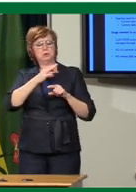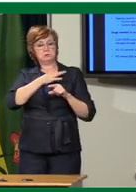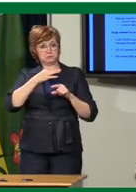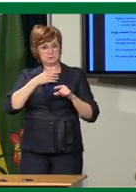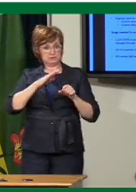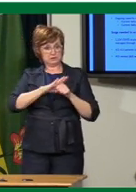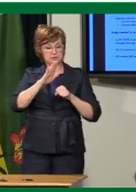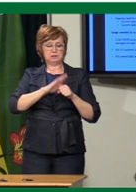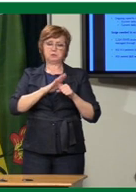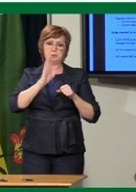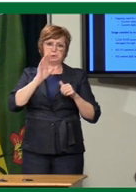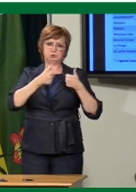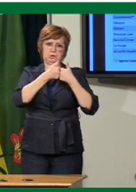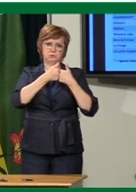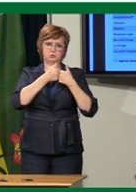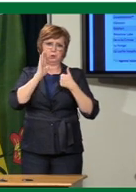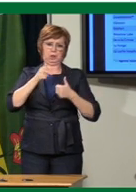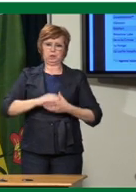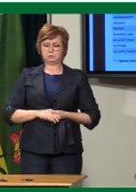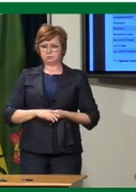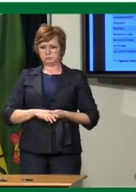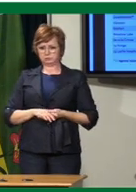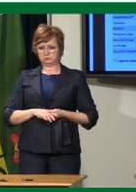challenge for us.